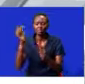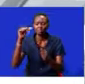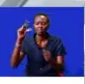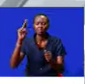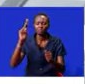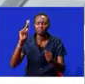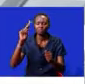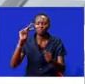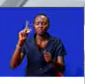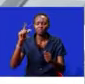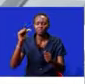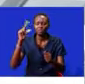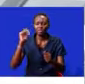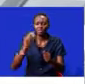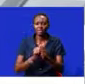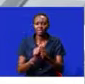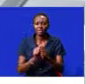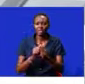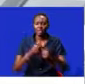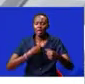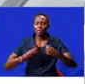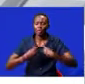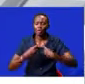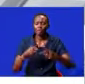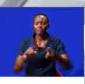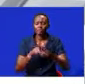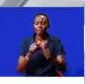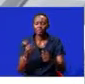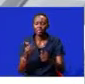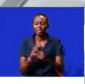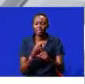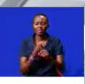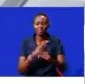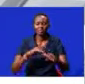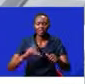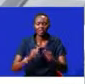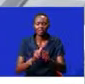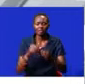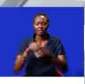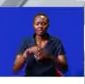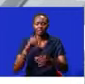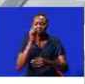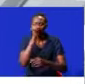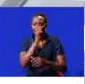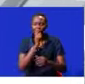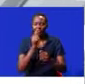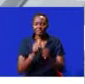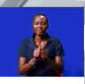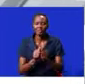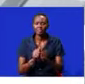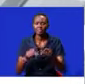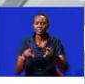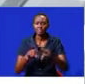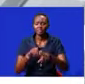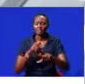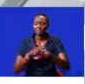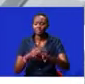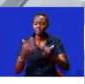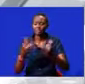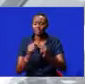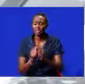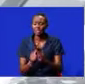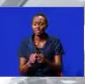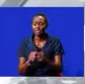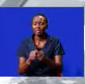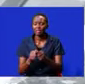mar Rwanda, Burundi, Seychelles e kind pinje mamoko mago eko mayudore e Afrika ma Ugwe. E kinde goeko mabende ne ogolo